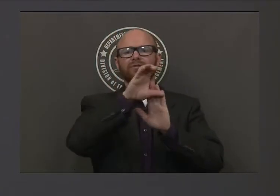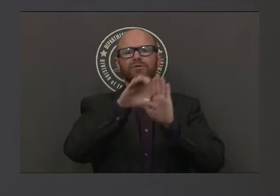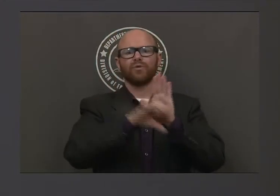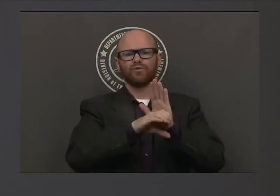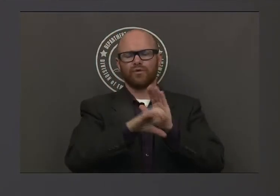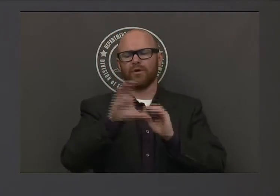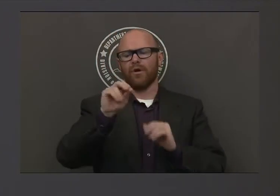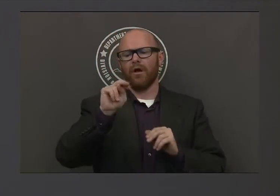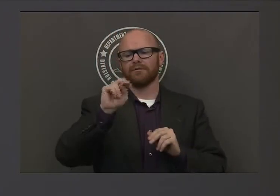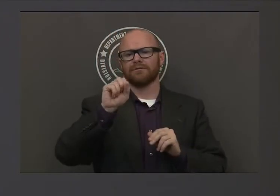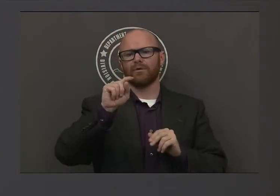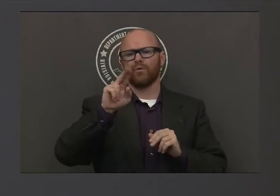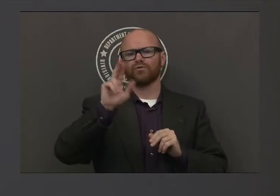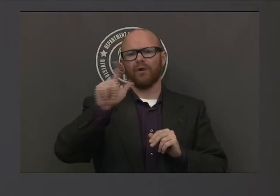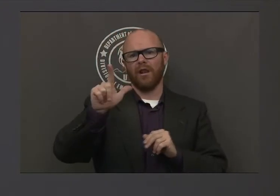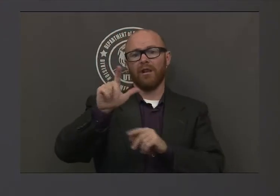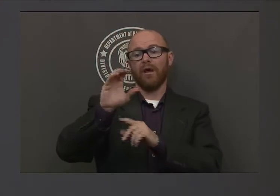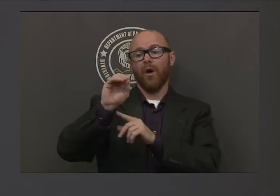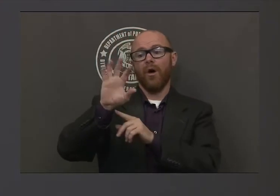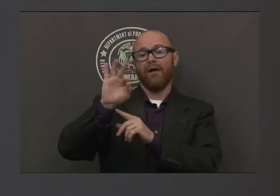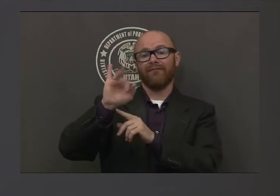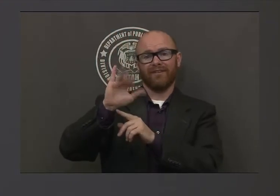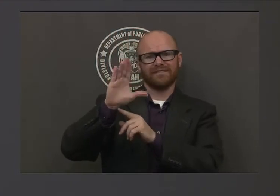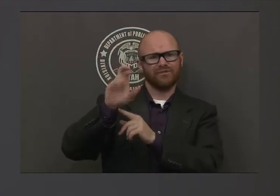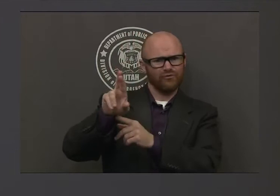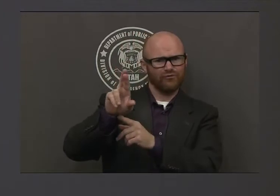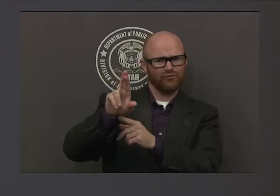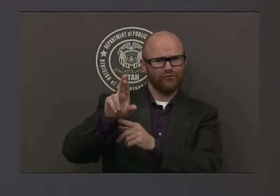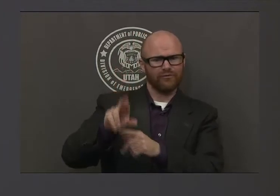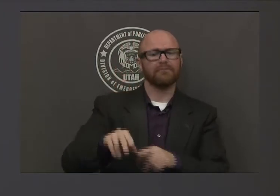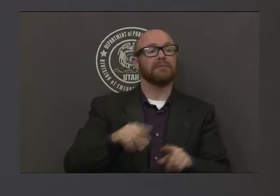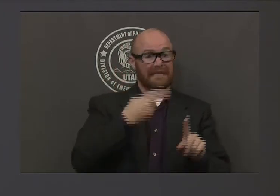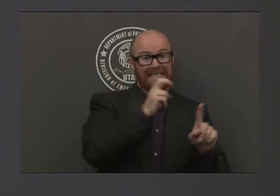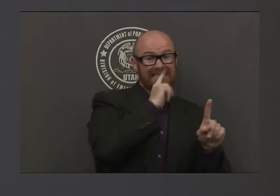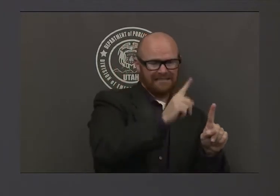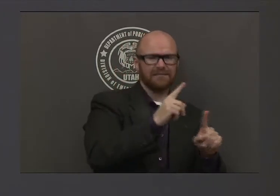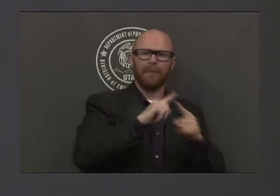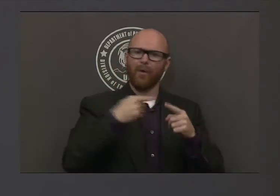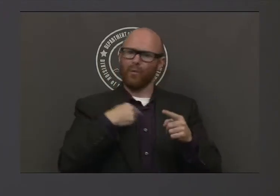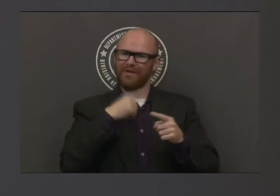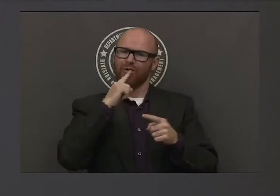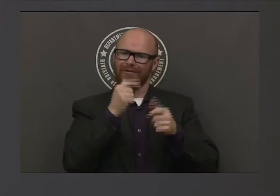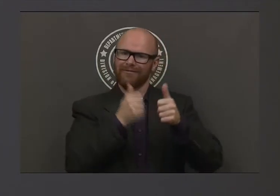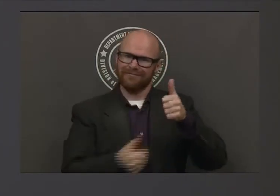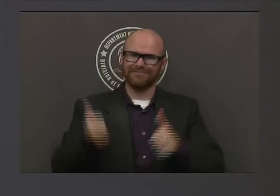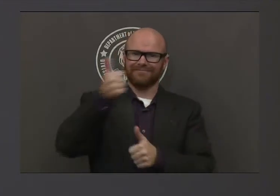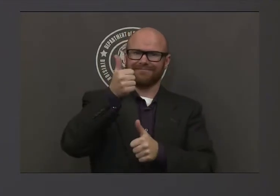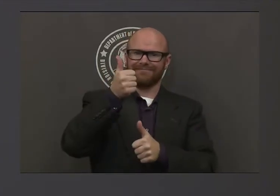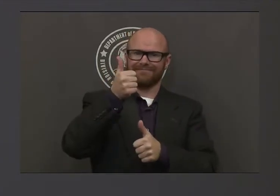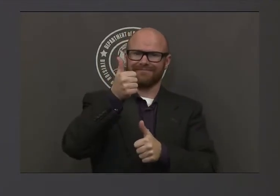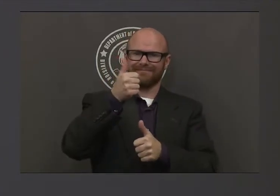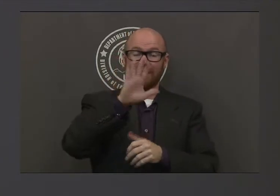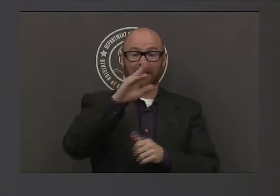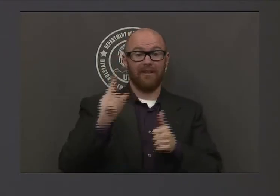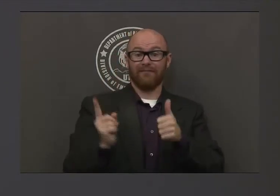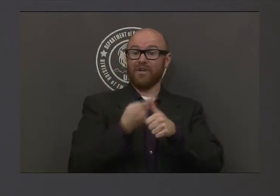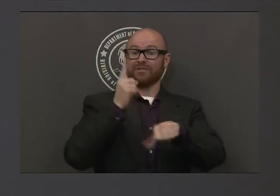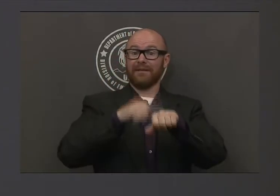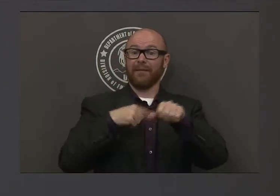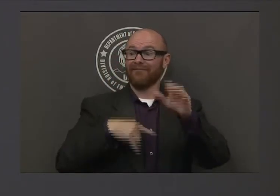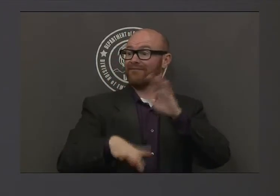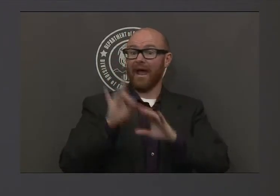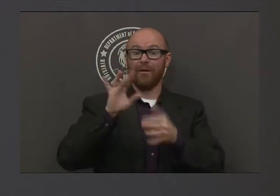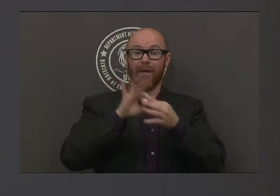governor, and so we need to have that kind of information. So it was a little disappointing yesterday when the first time I find out about